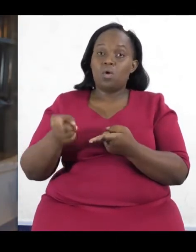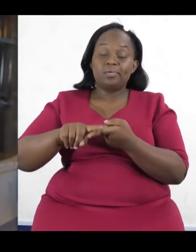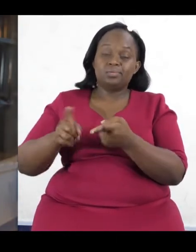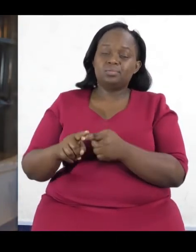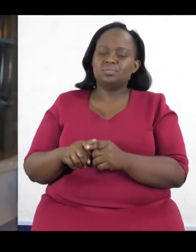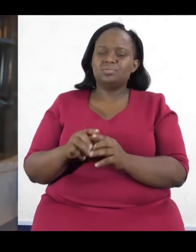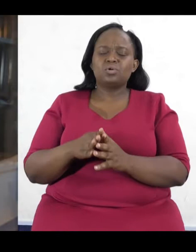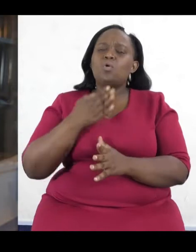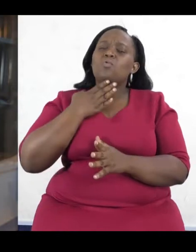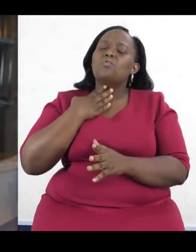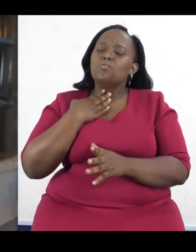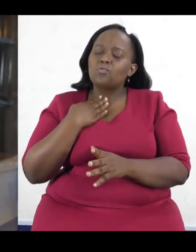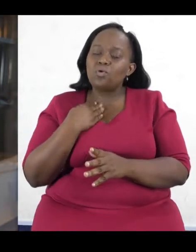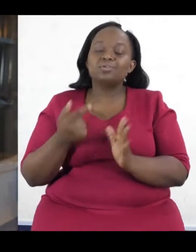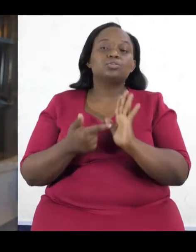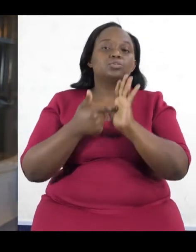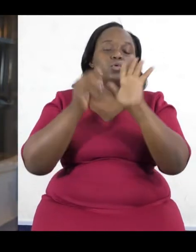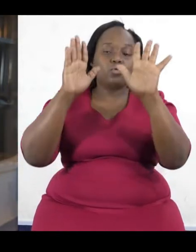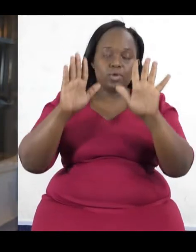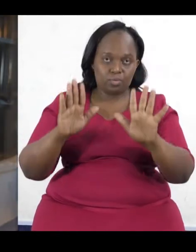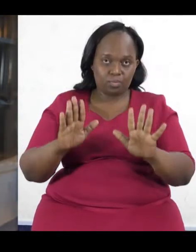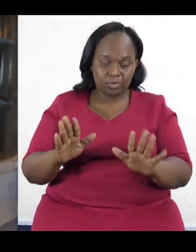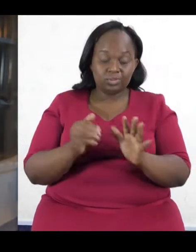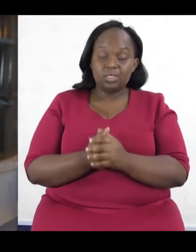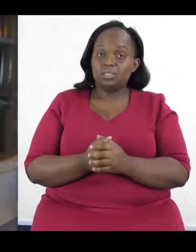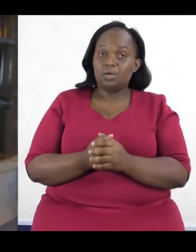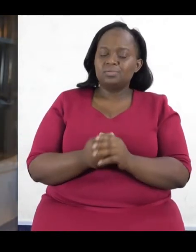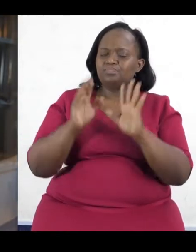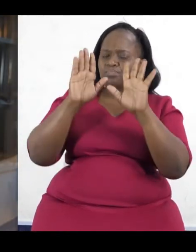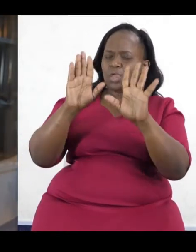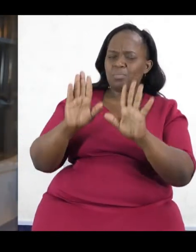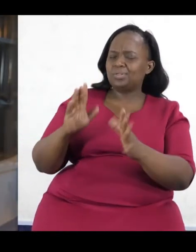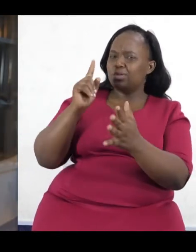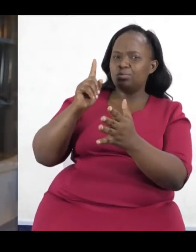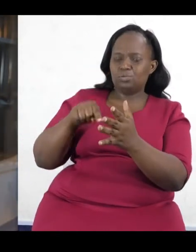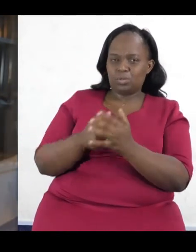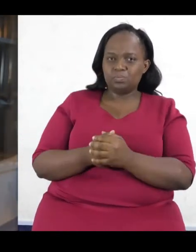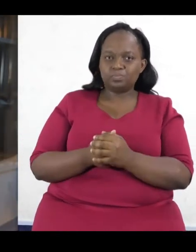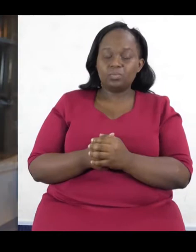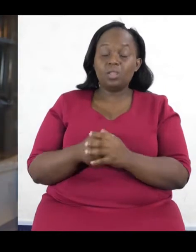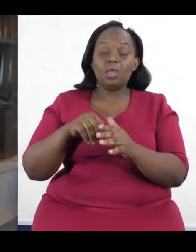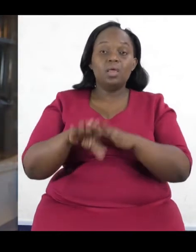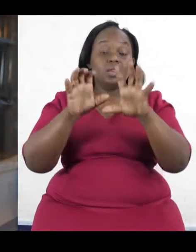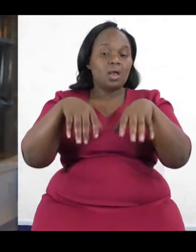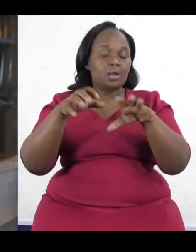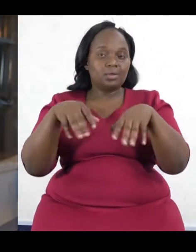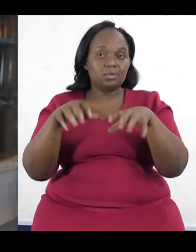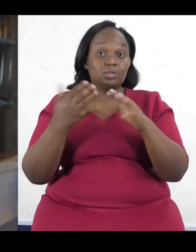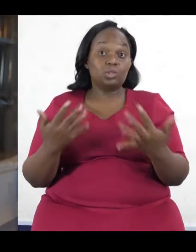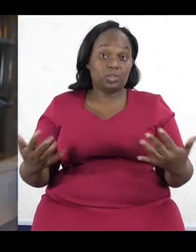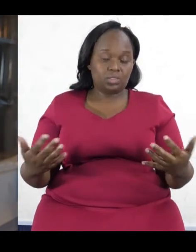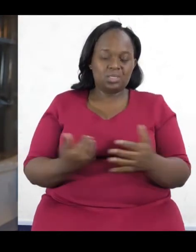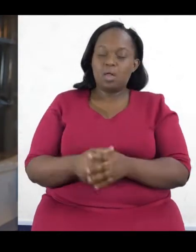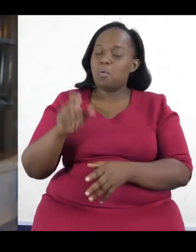The importance of value addition is, if you do value addition, our agricultural products are going to fetch